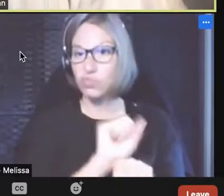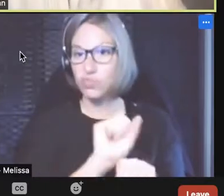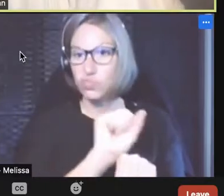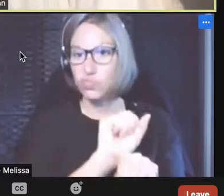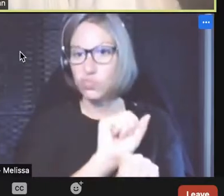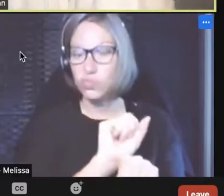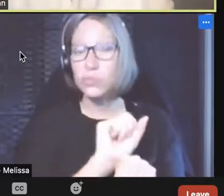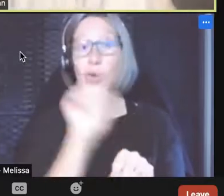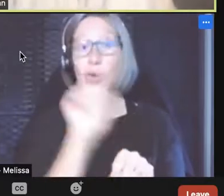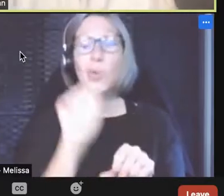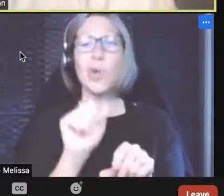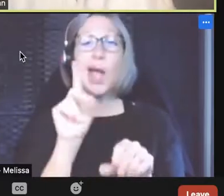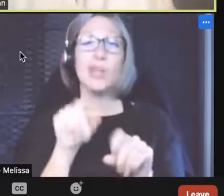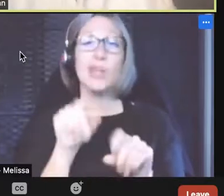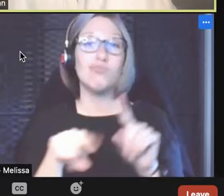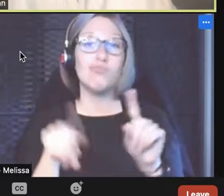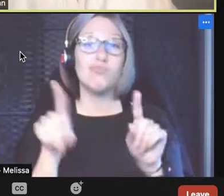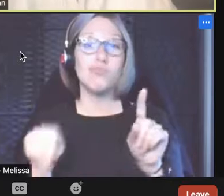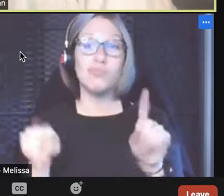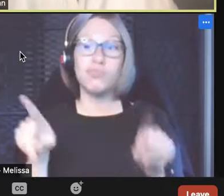do all kinds of things. You can do